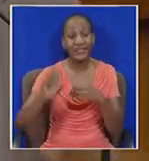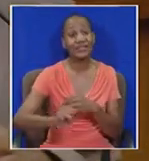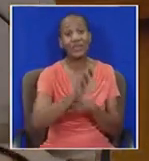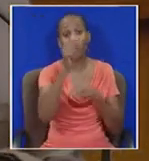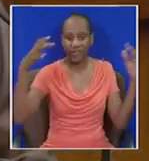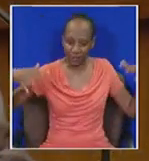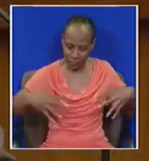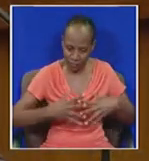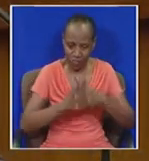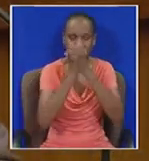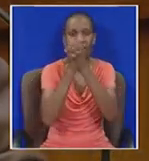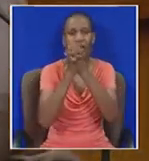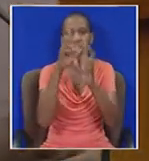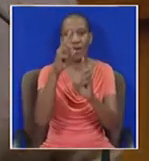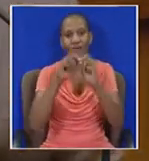Because